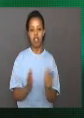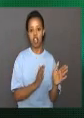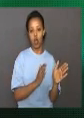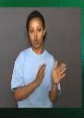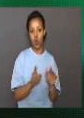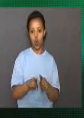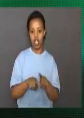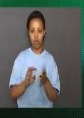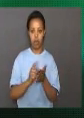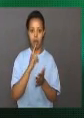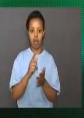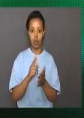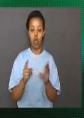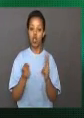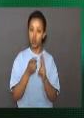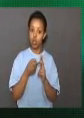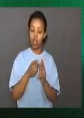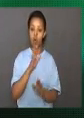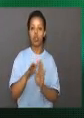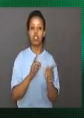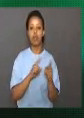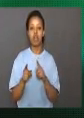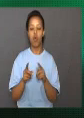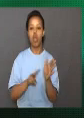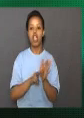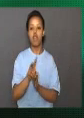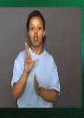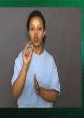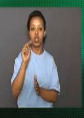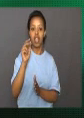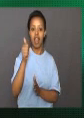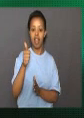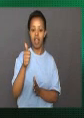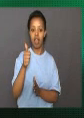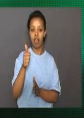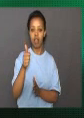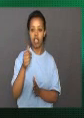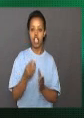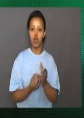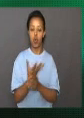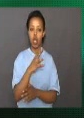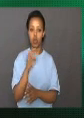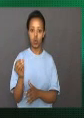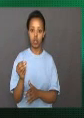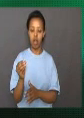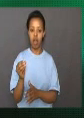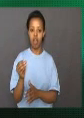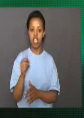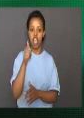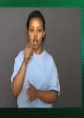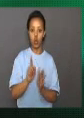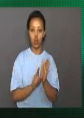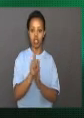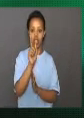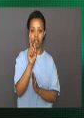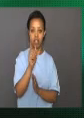In the third step, the virus DNA controls the production and development